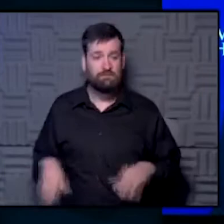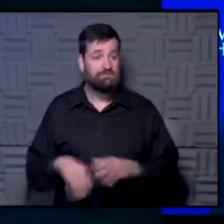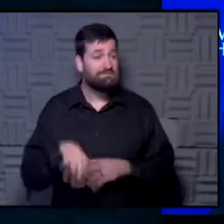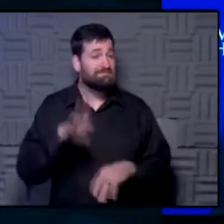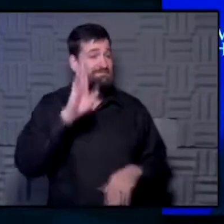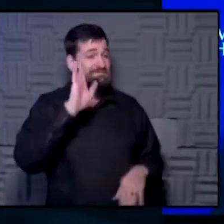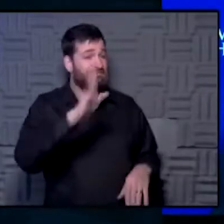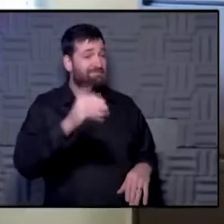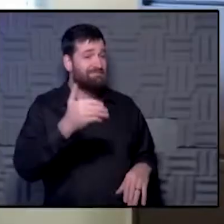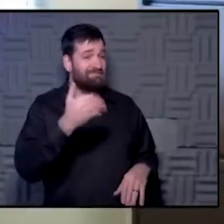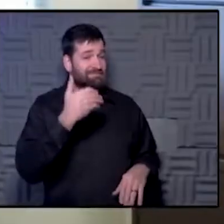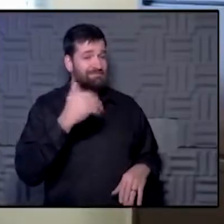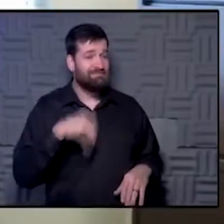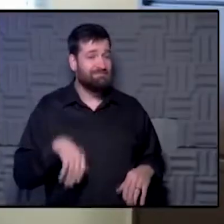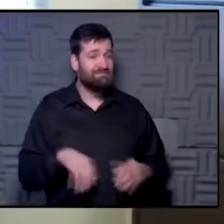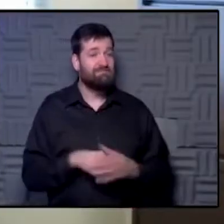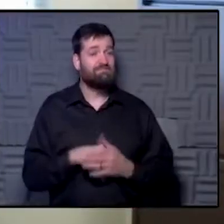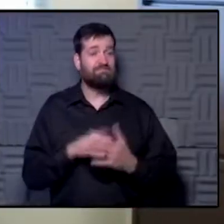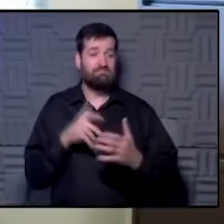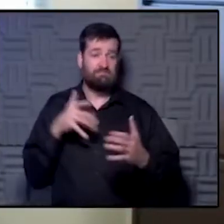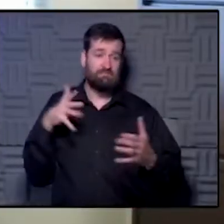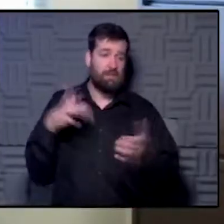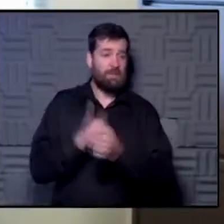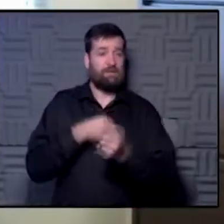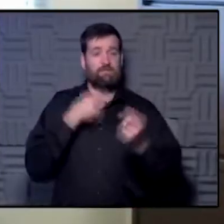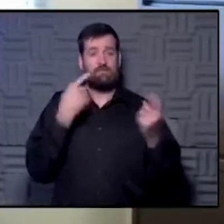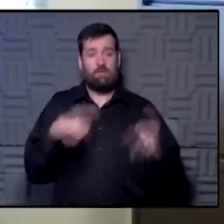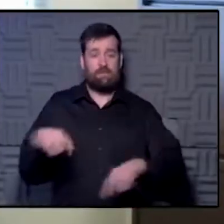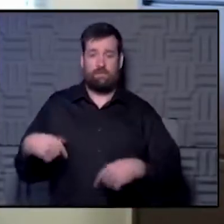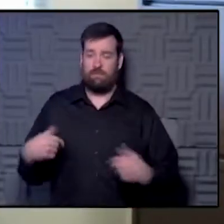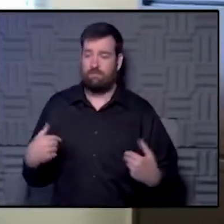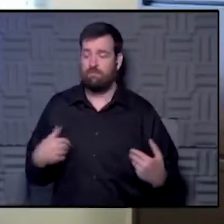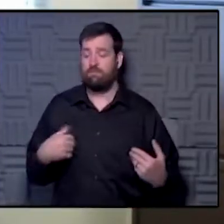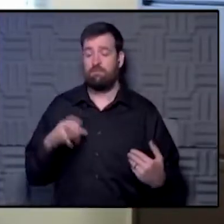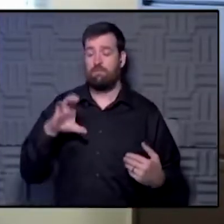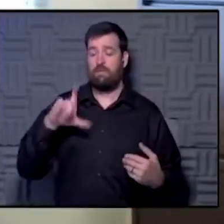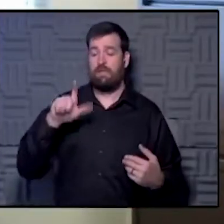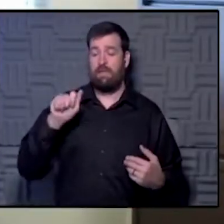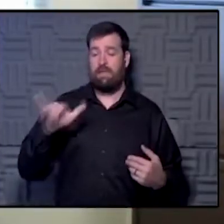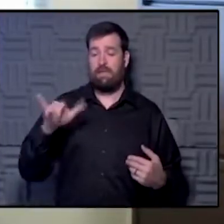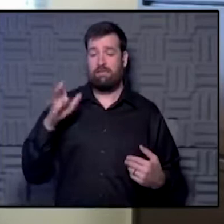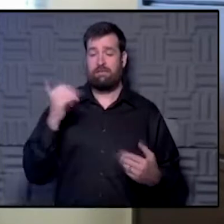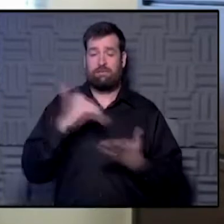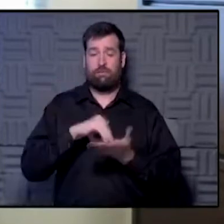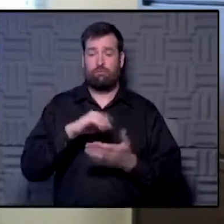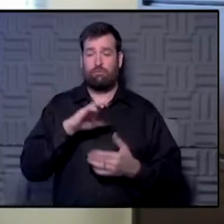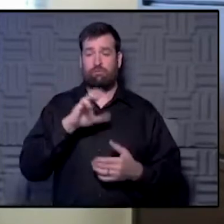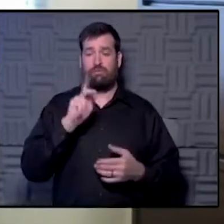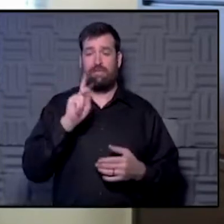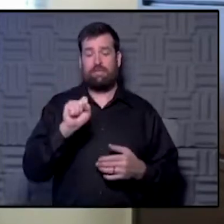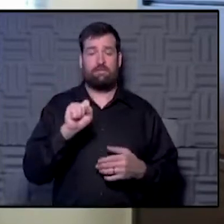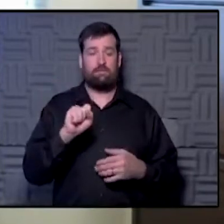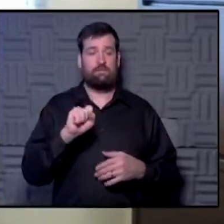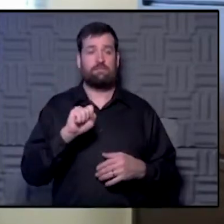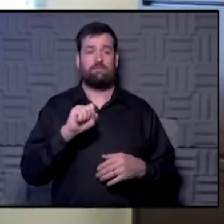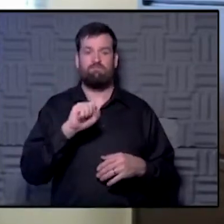Okay. Well, just a little update on what's going on in Clay Center, Kansas, and Clay County in general.